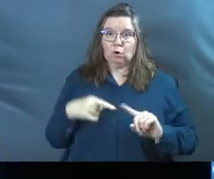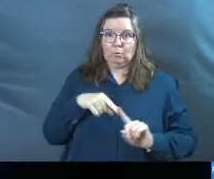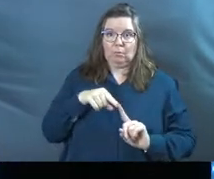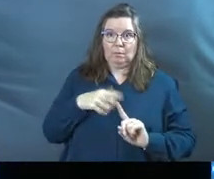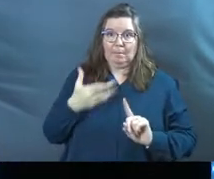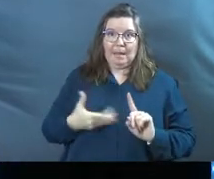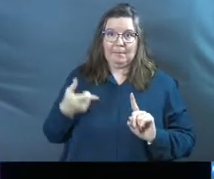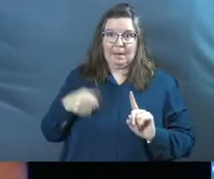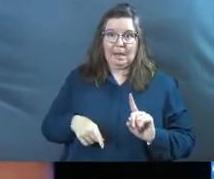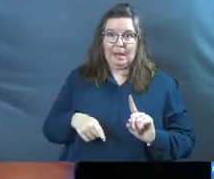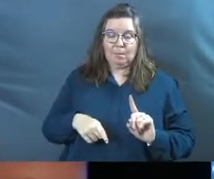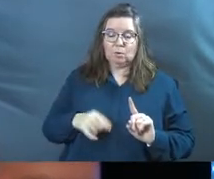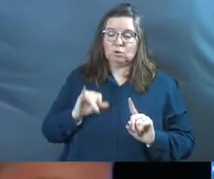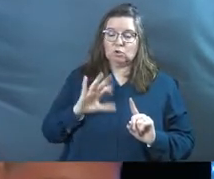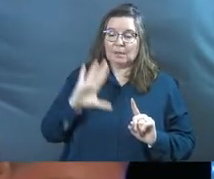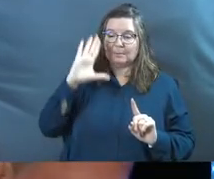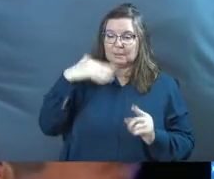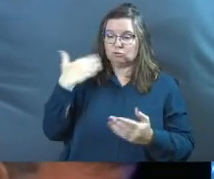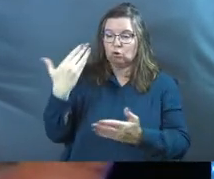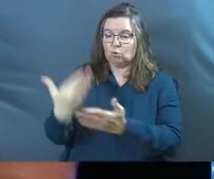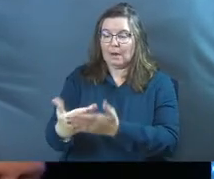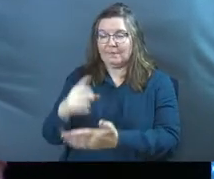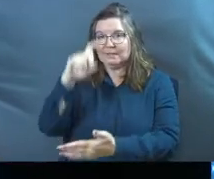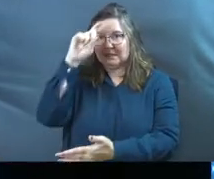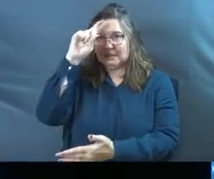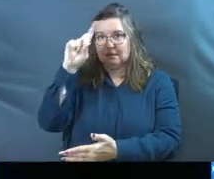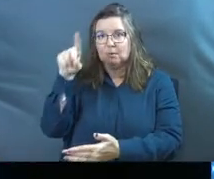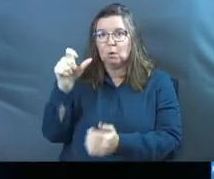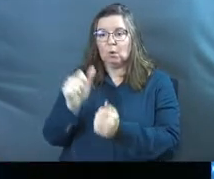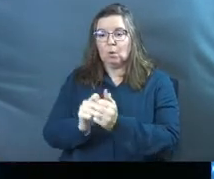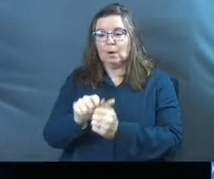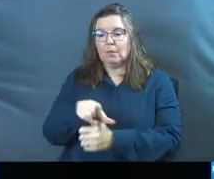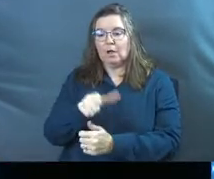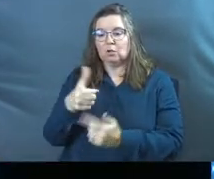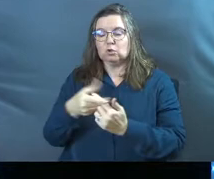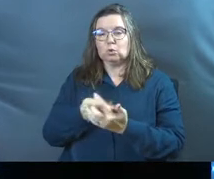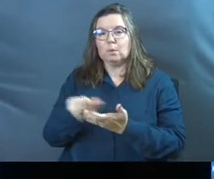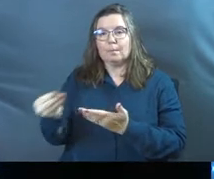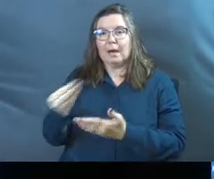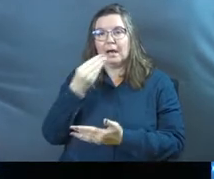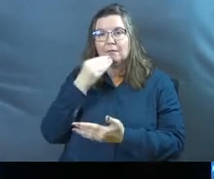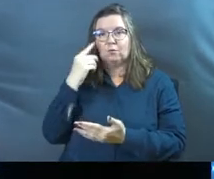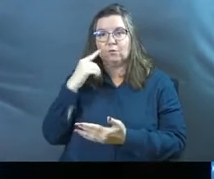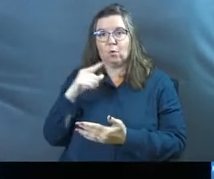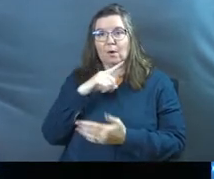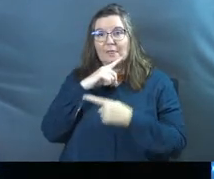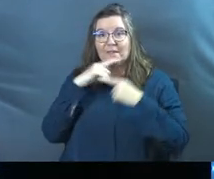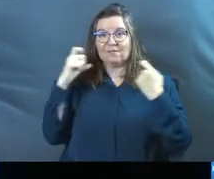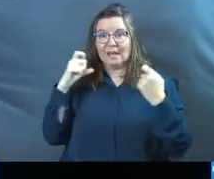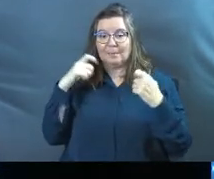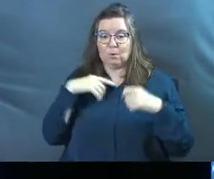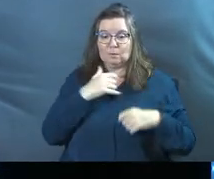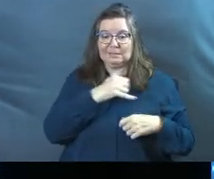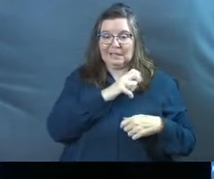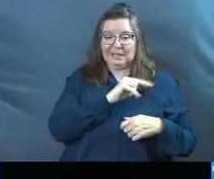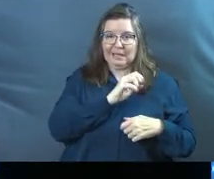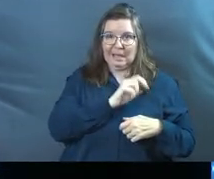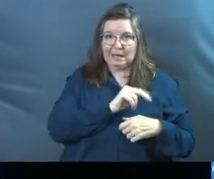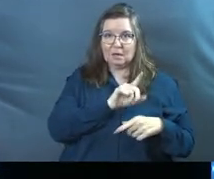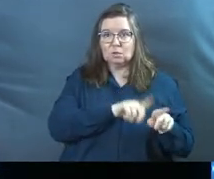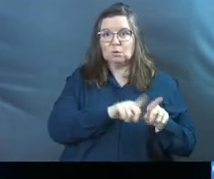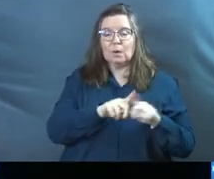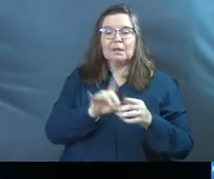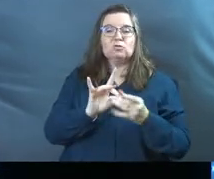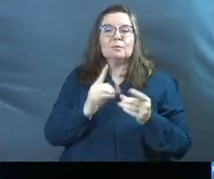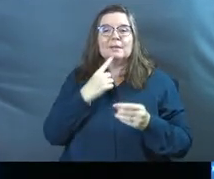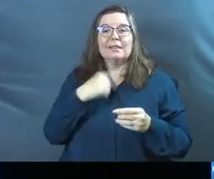to him. So Jacob's sons arrived in Egypt along with others to buy food, for the famine was in Canaan as well. And the scripture is